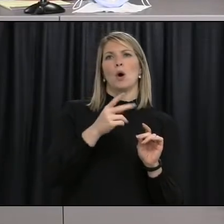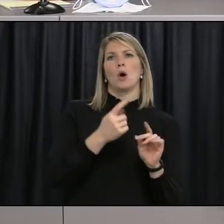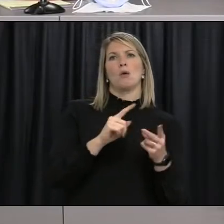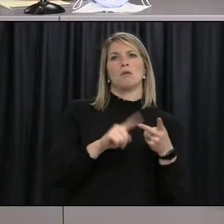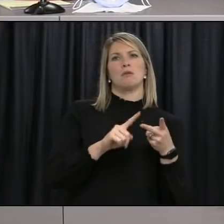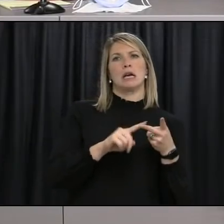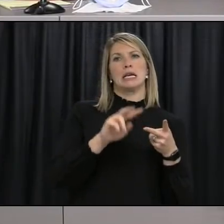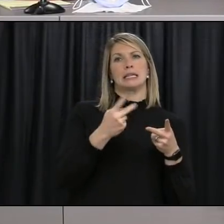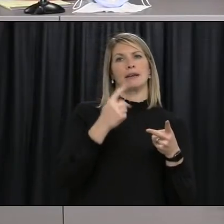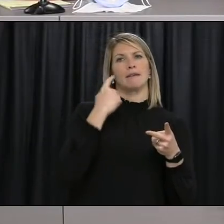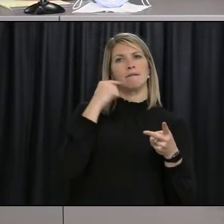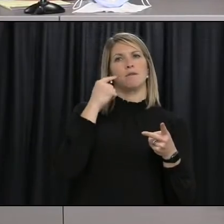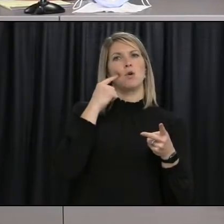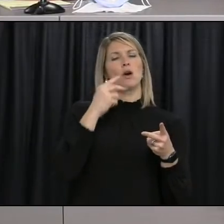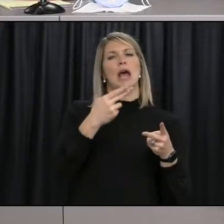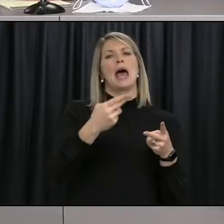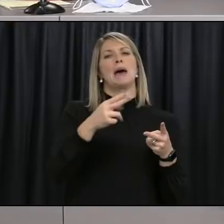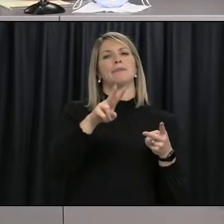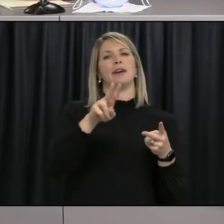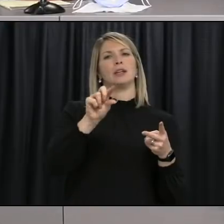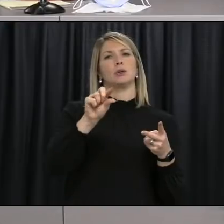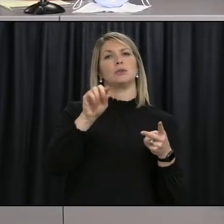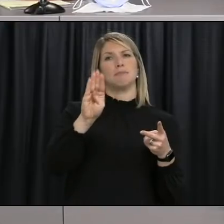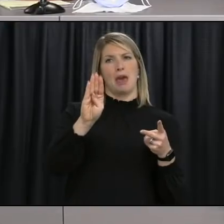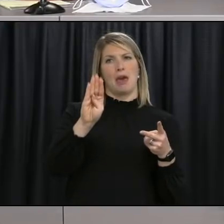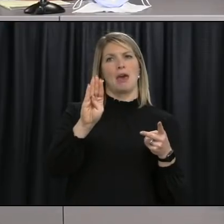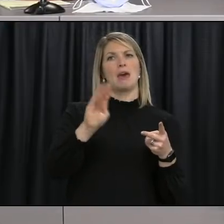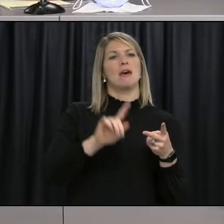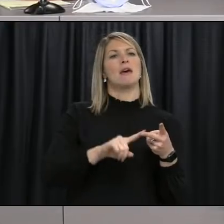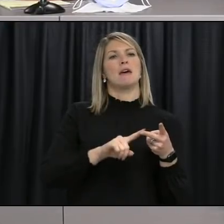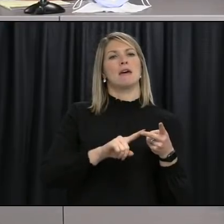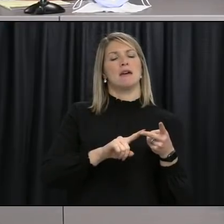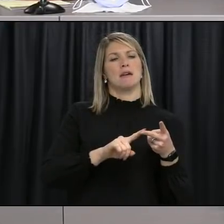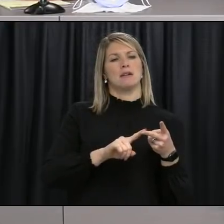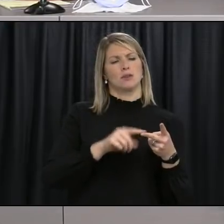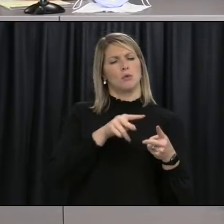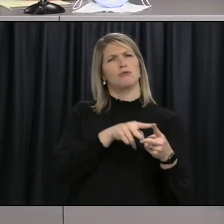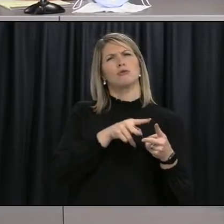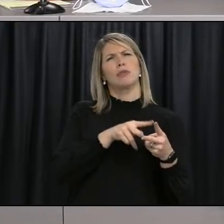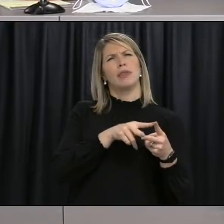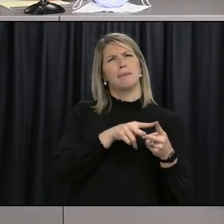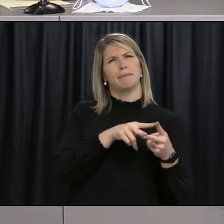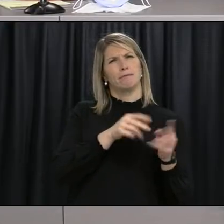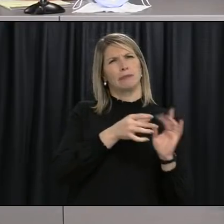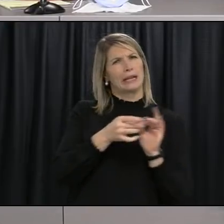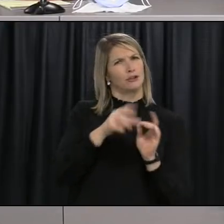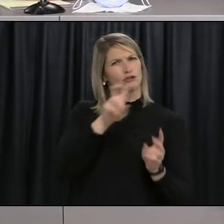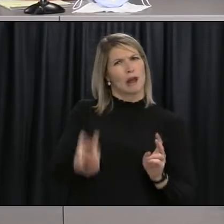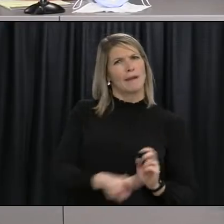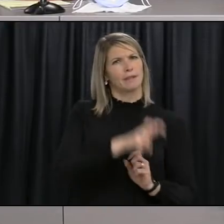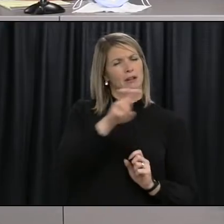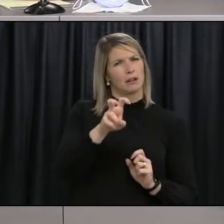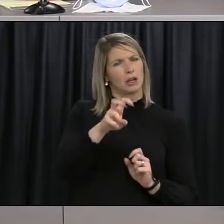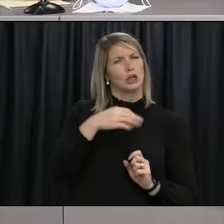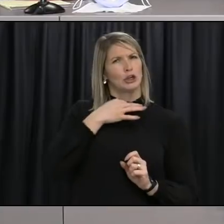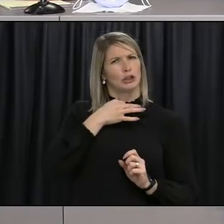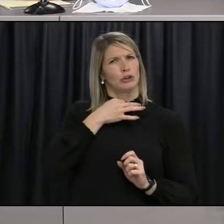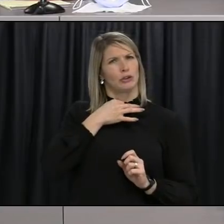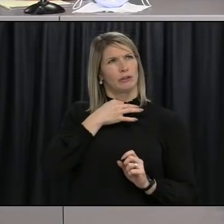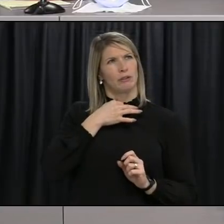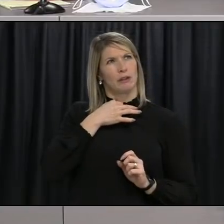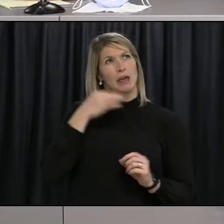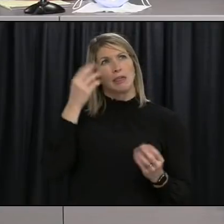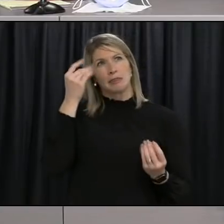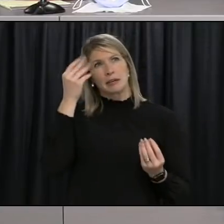work. These are two cases now of essential workers coming in with the virus. I was wondering if there is any consideration being